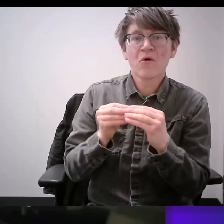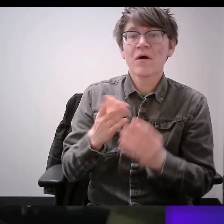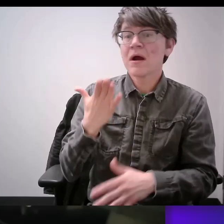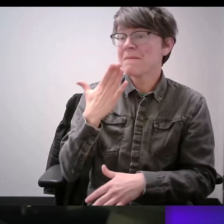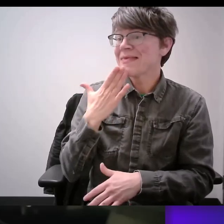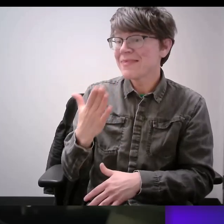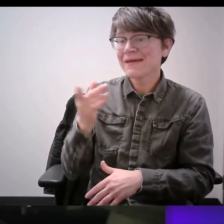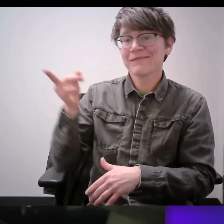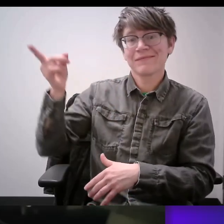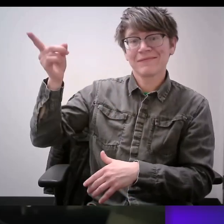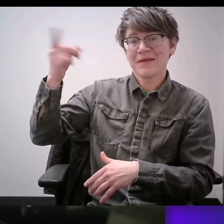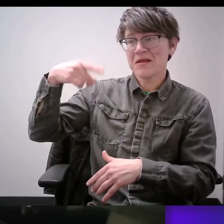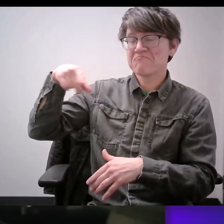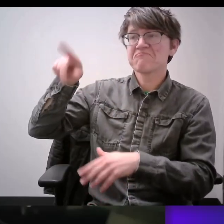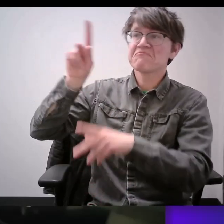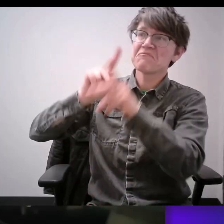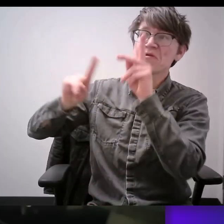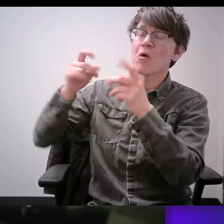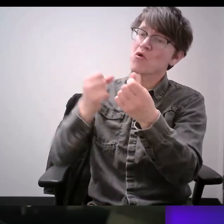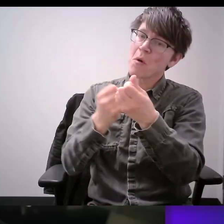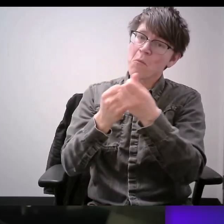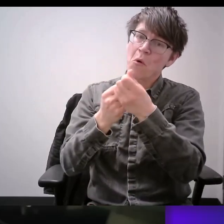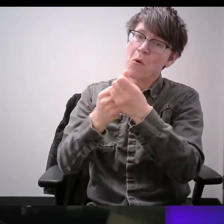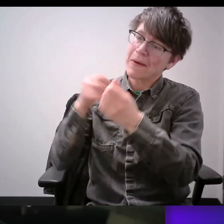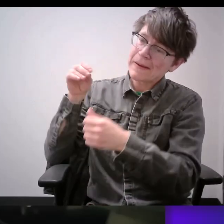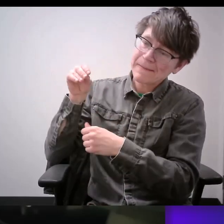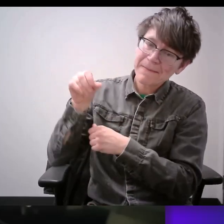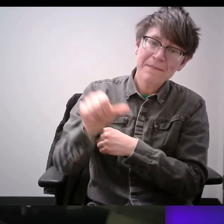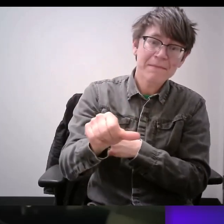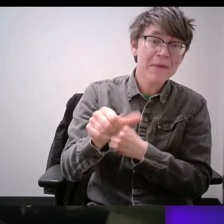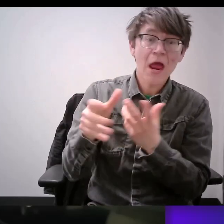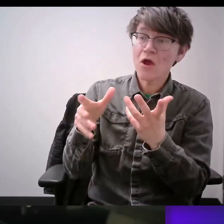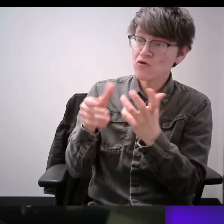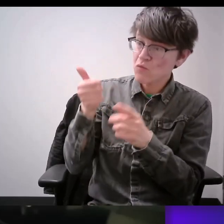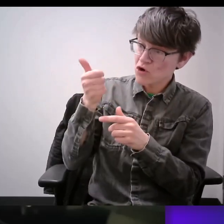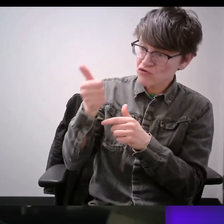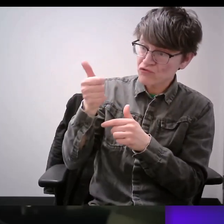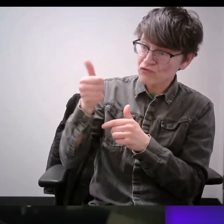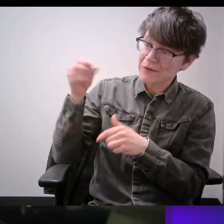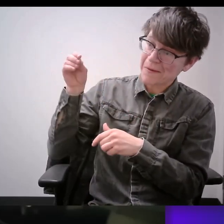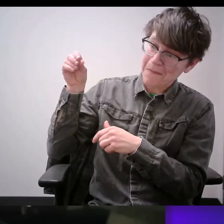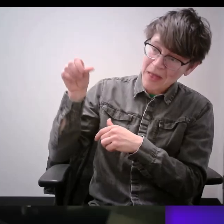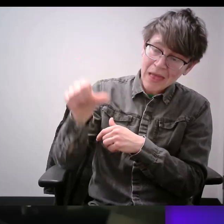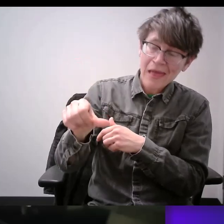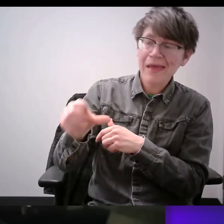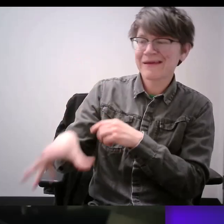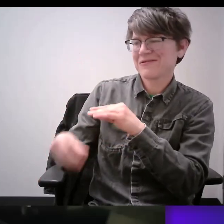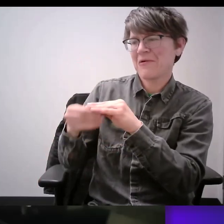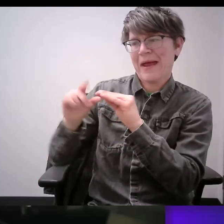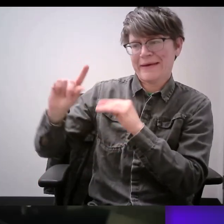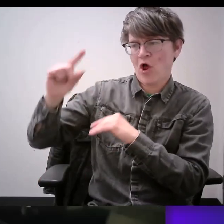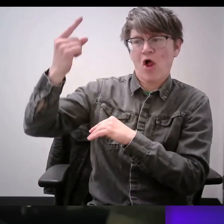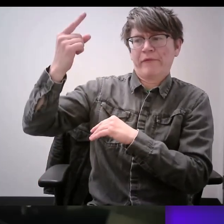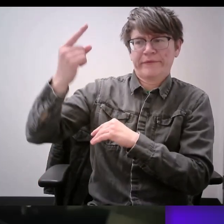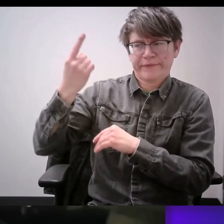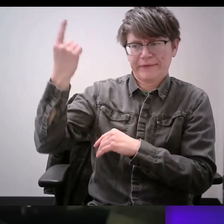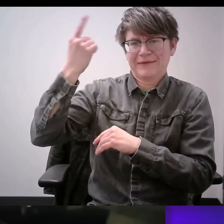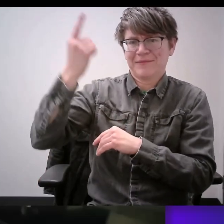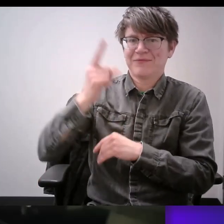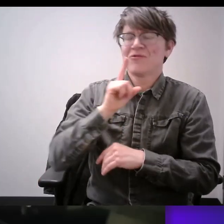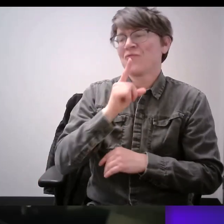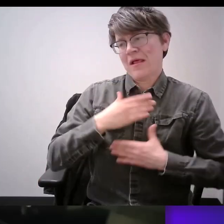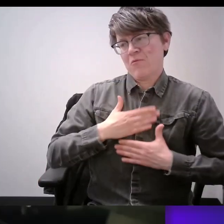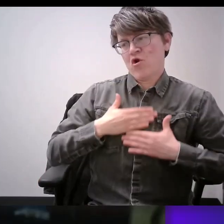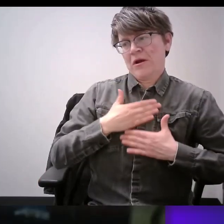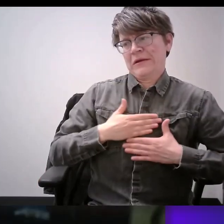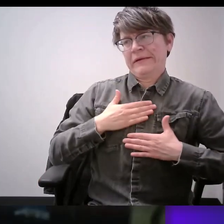Links below if you want to go there and say, hey, thanks for making this. Here's $1 or something. We really